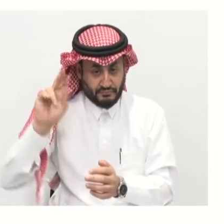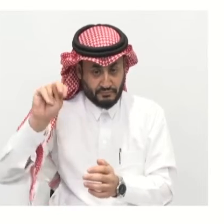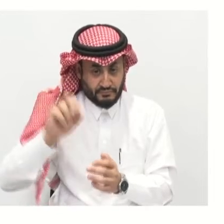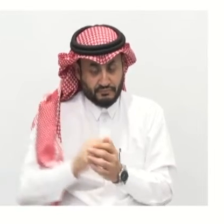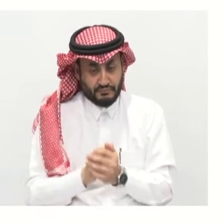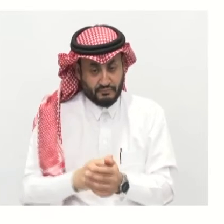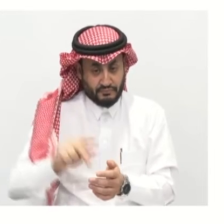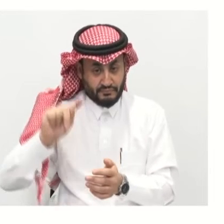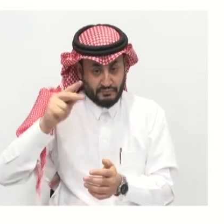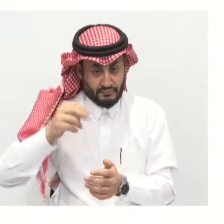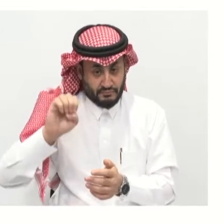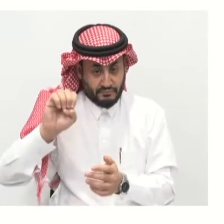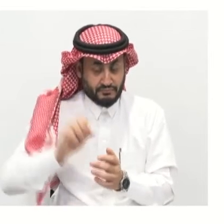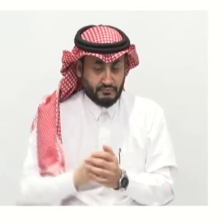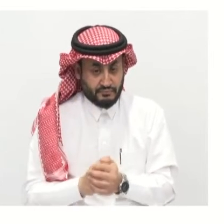in